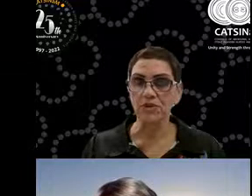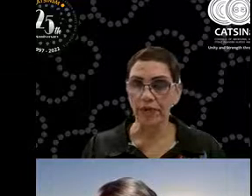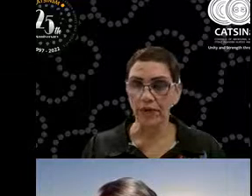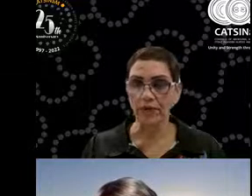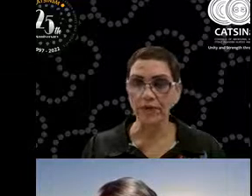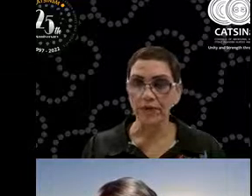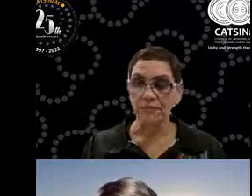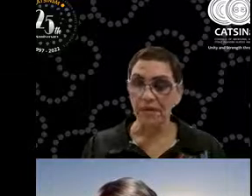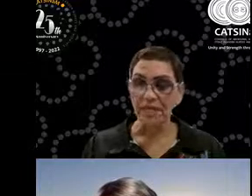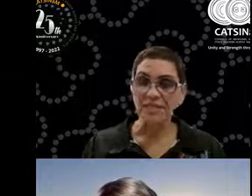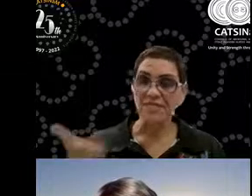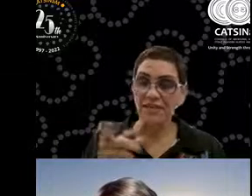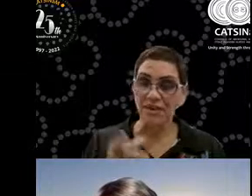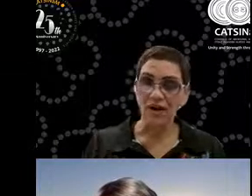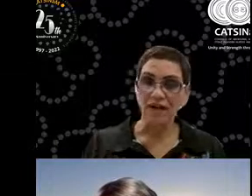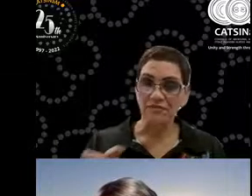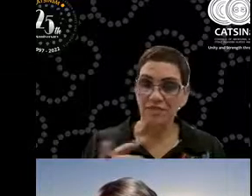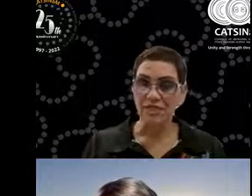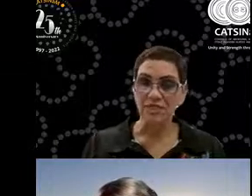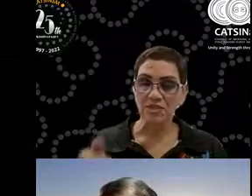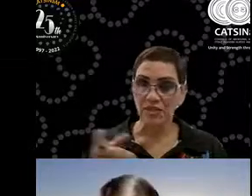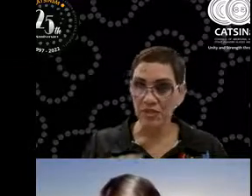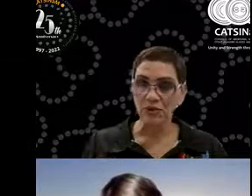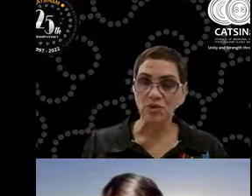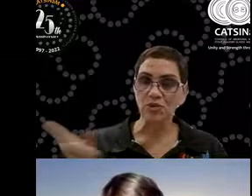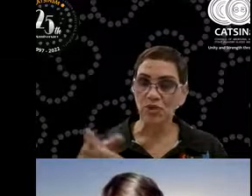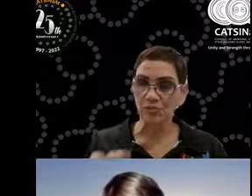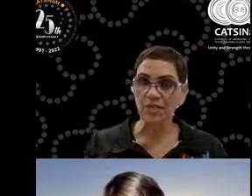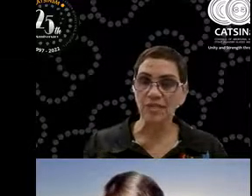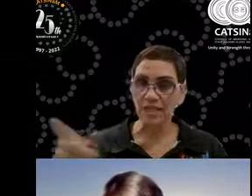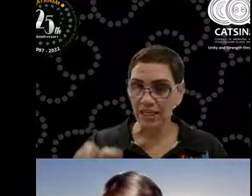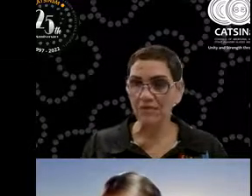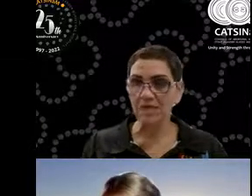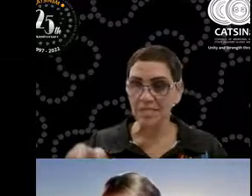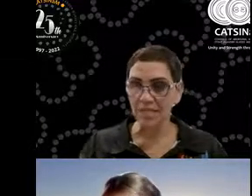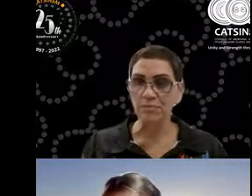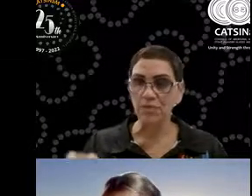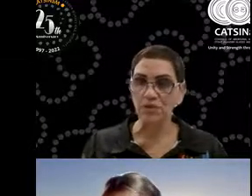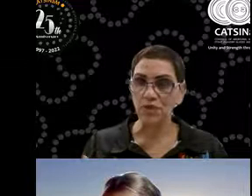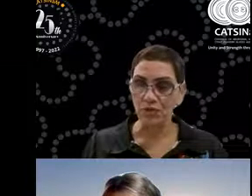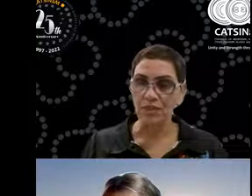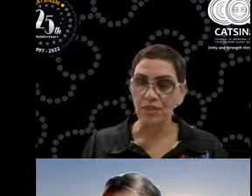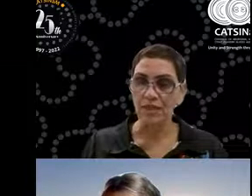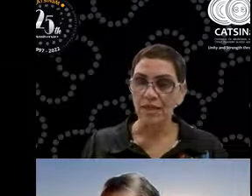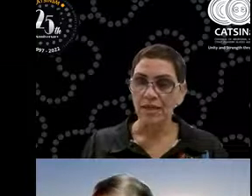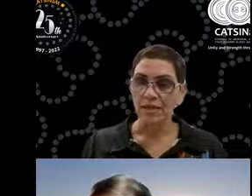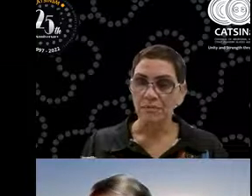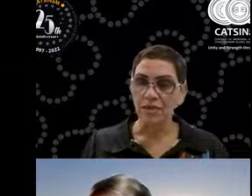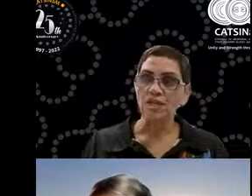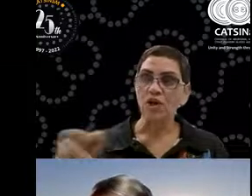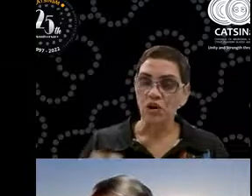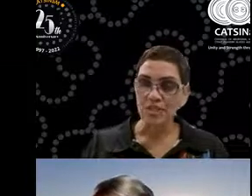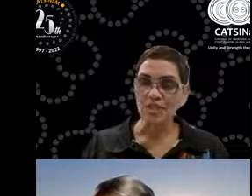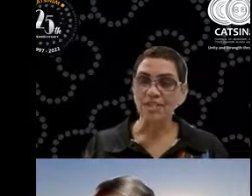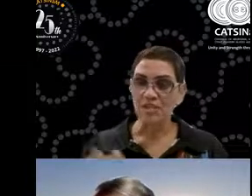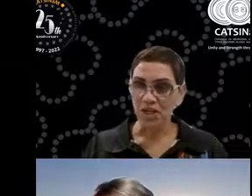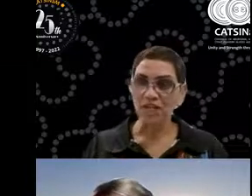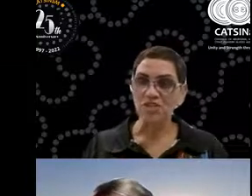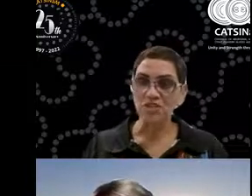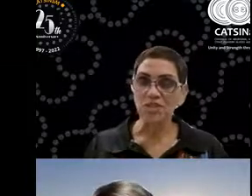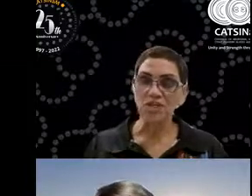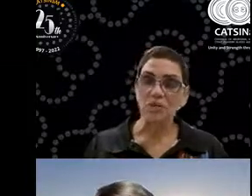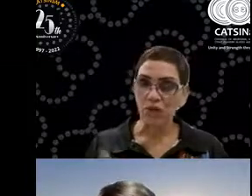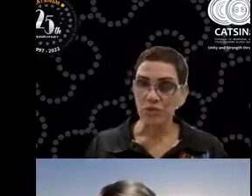within Aboriginal health means that I have to exercise cultural humility even as an Aboriginal nurse, because it